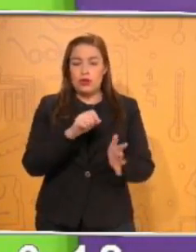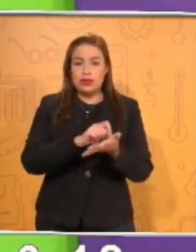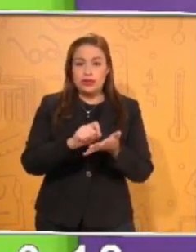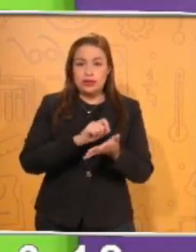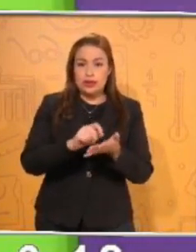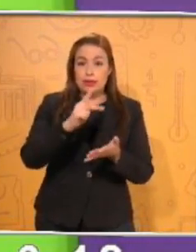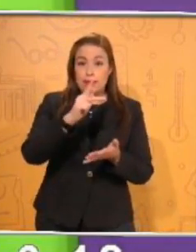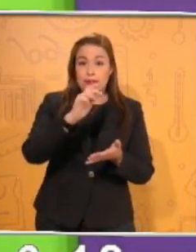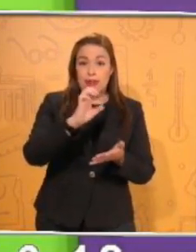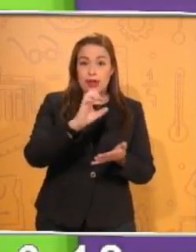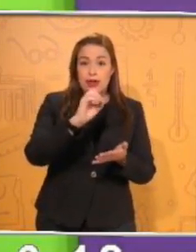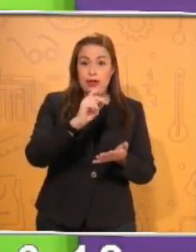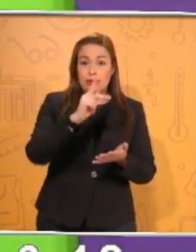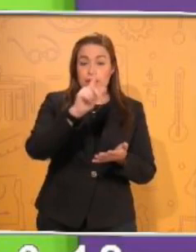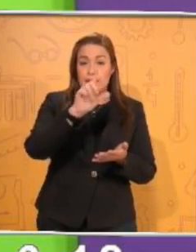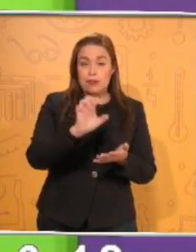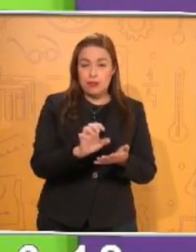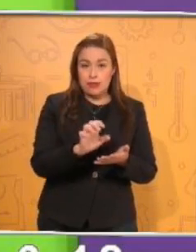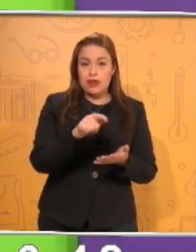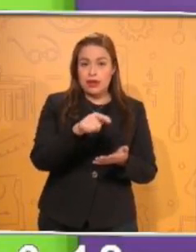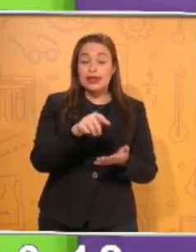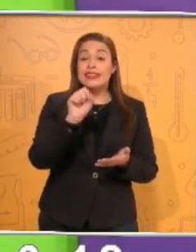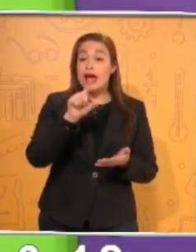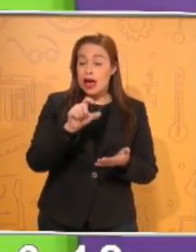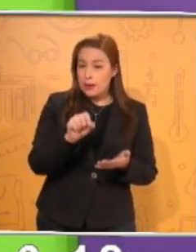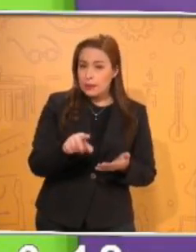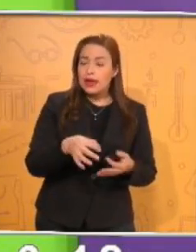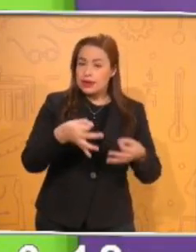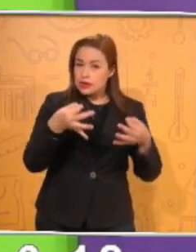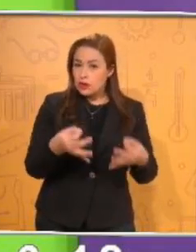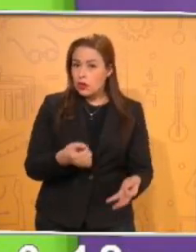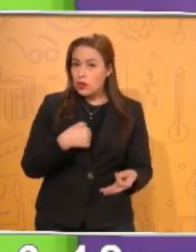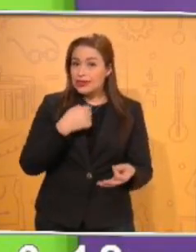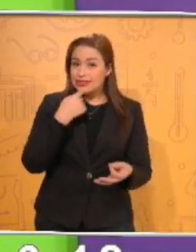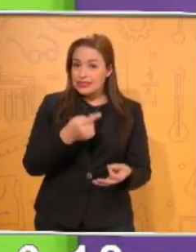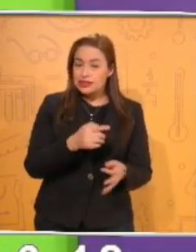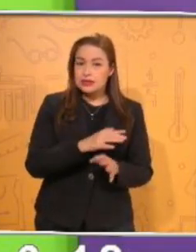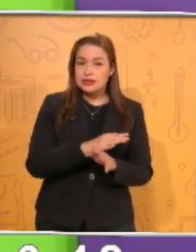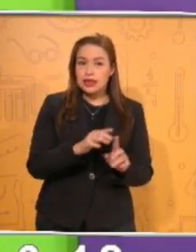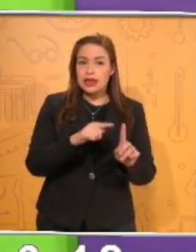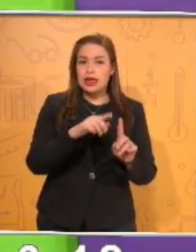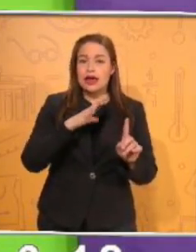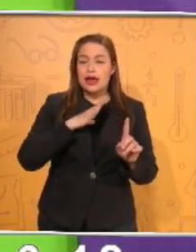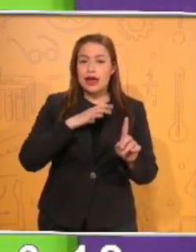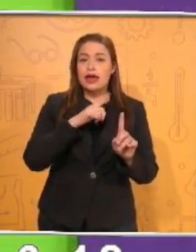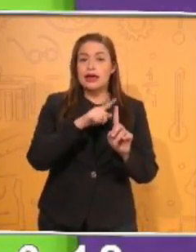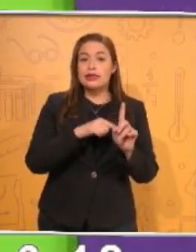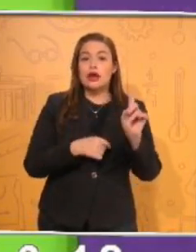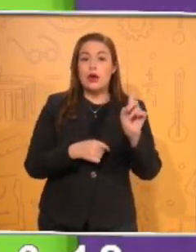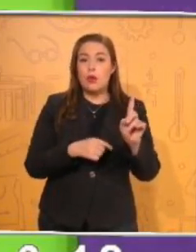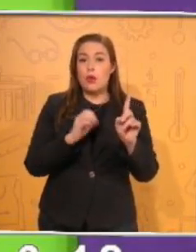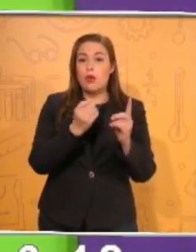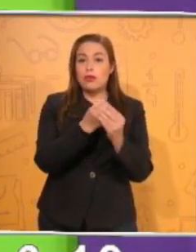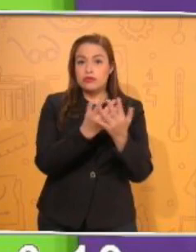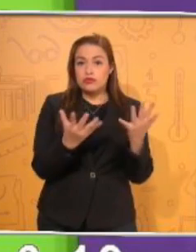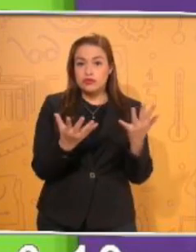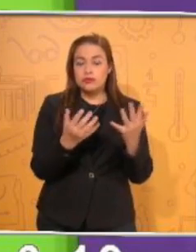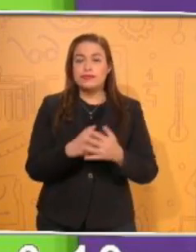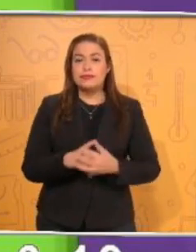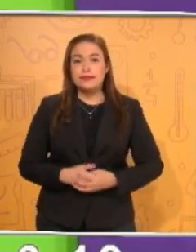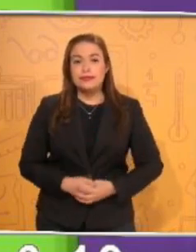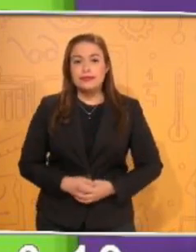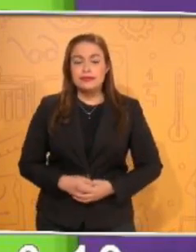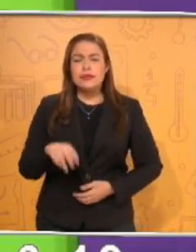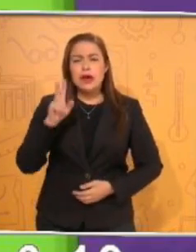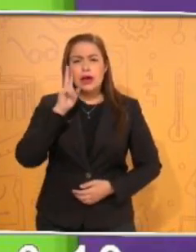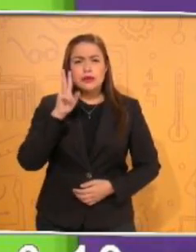people, but it is also correct to refer as persons. Then we have two